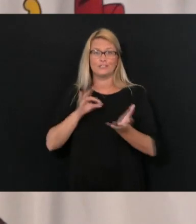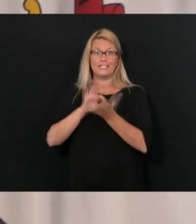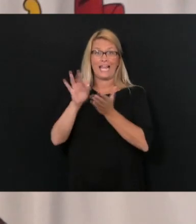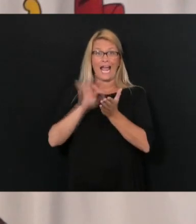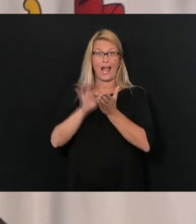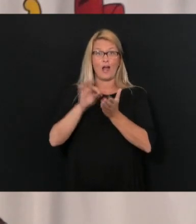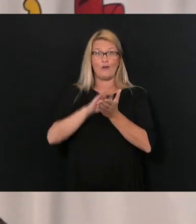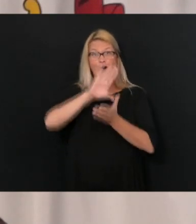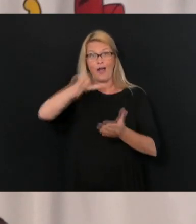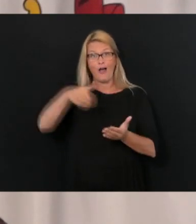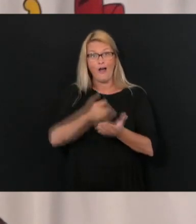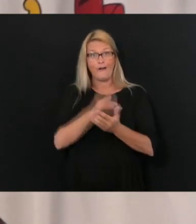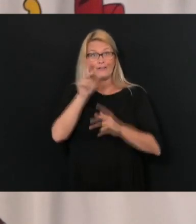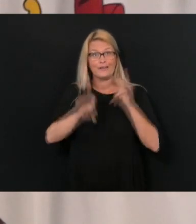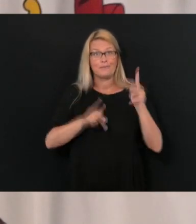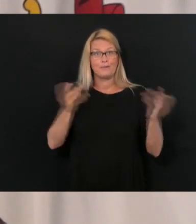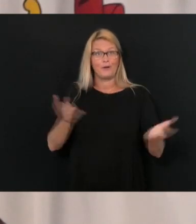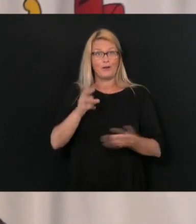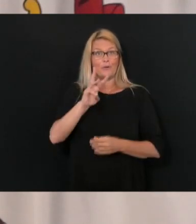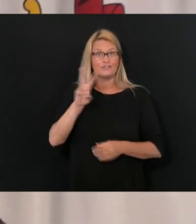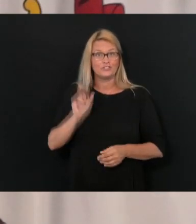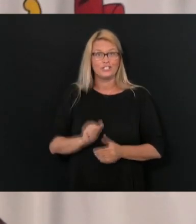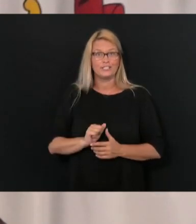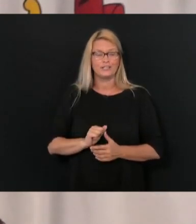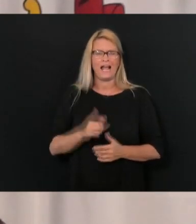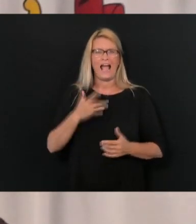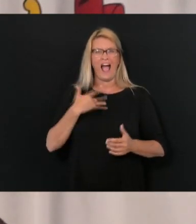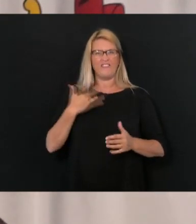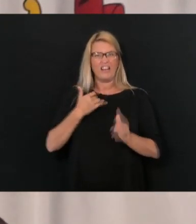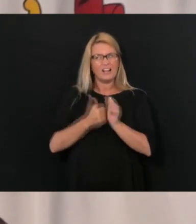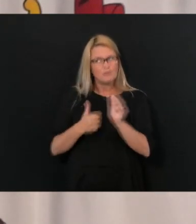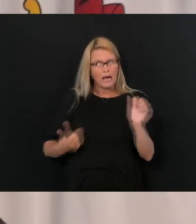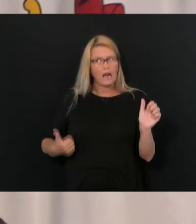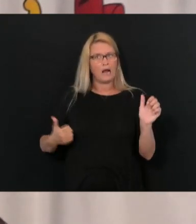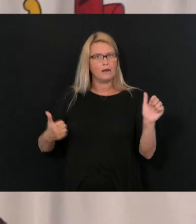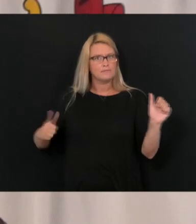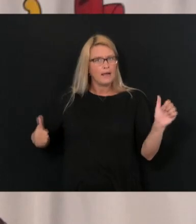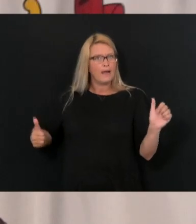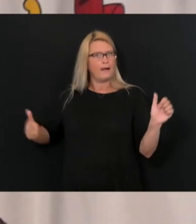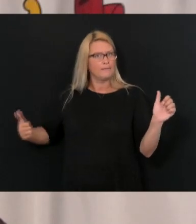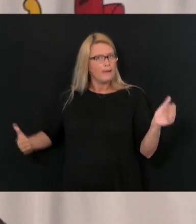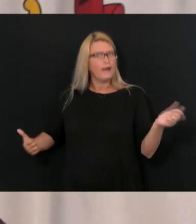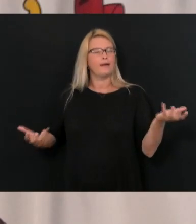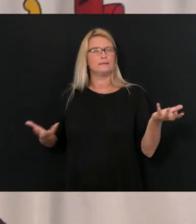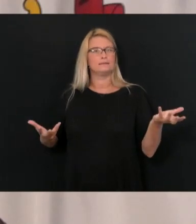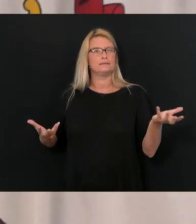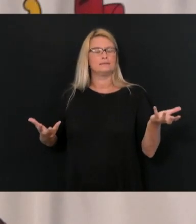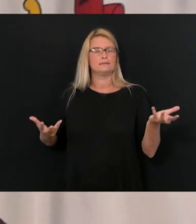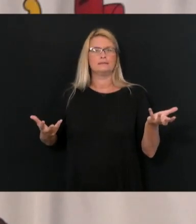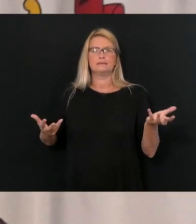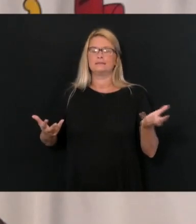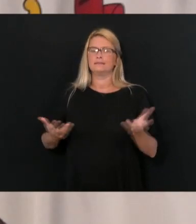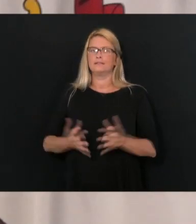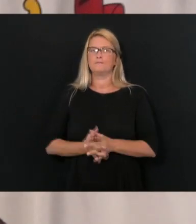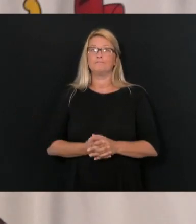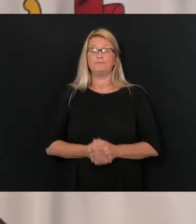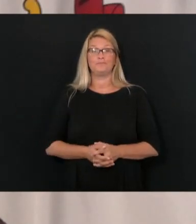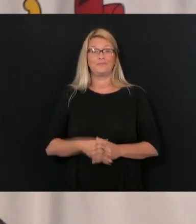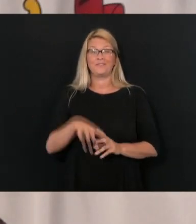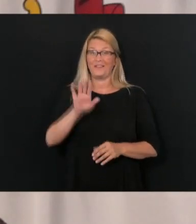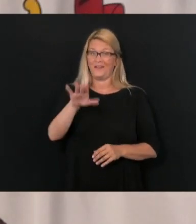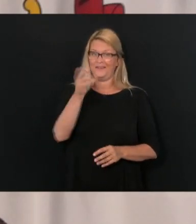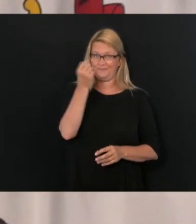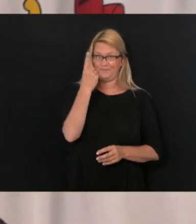West Virginia. Come on, come on. And I felt like we were behind. I keep telling you this and everything else. Now get